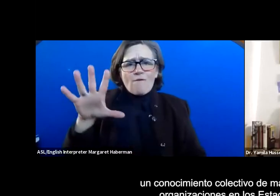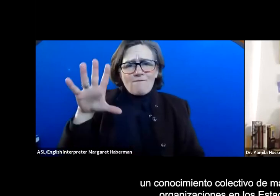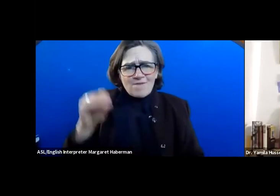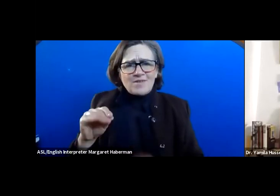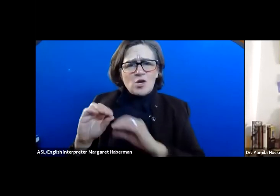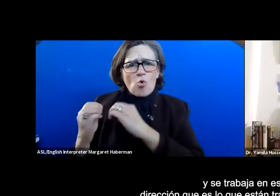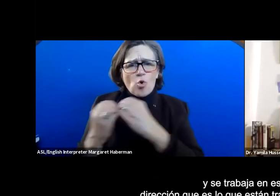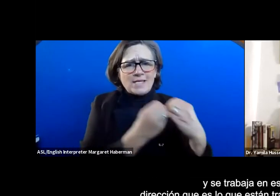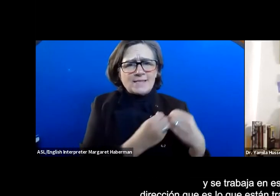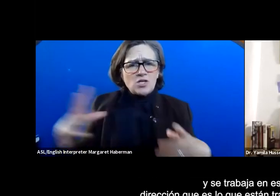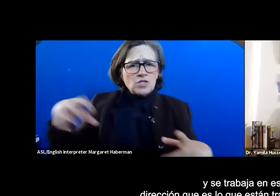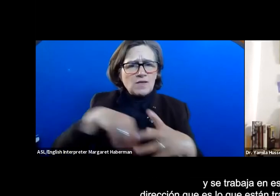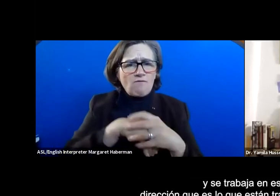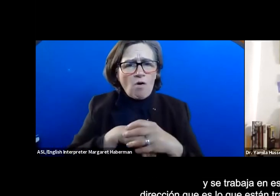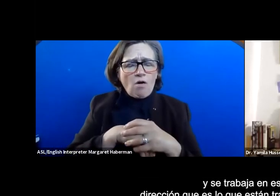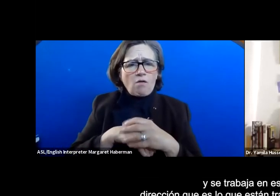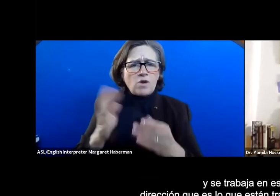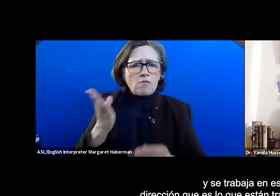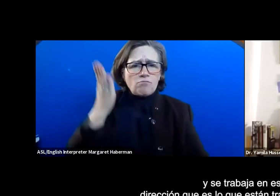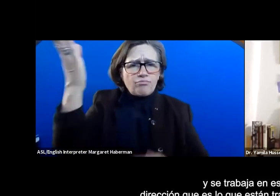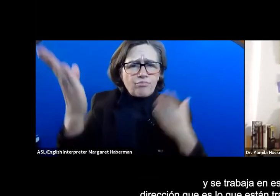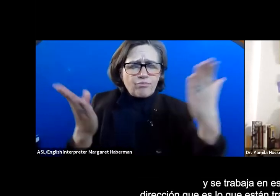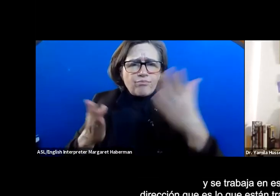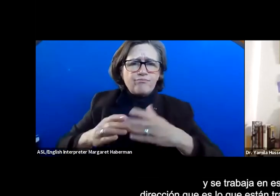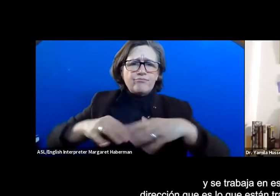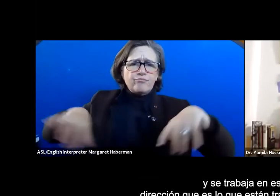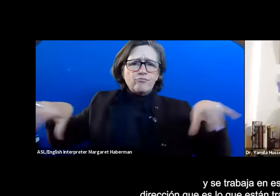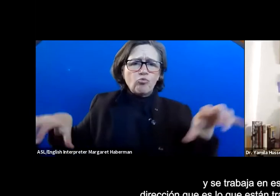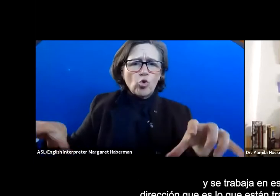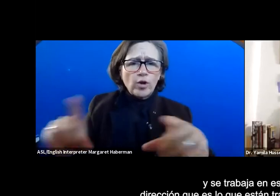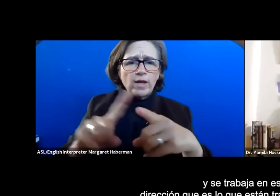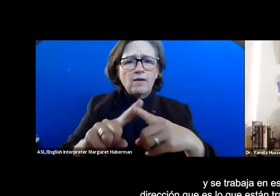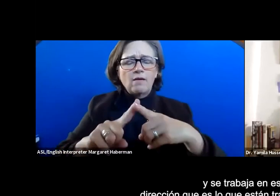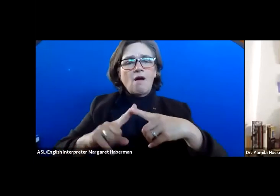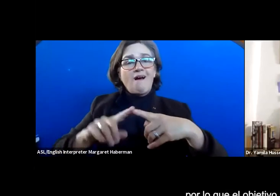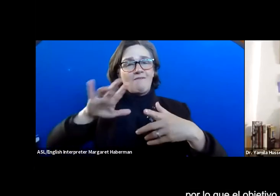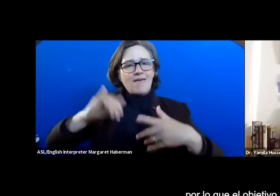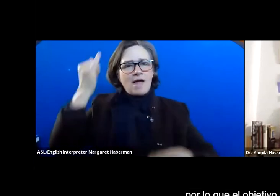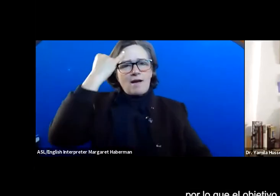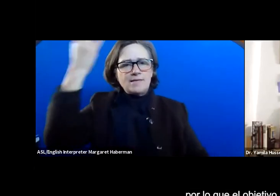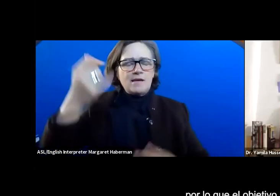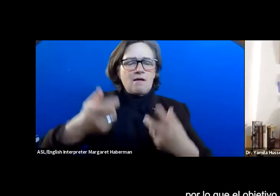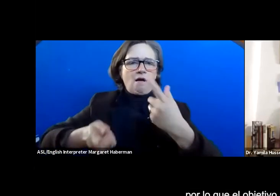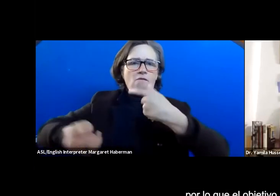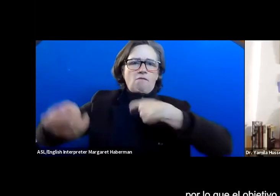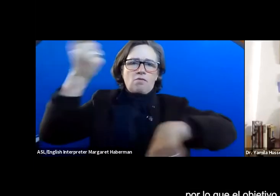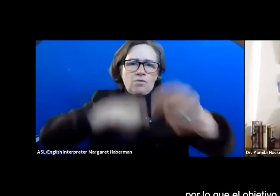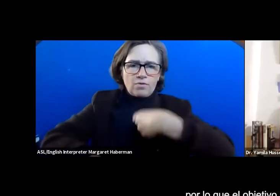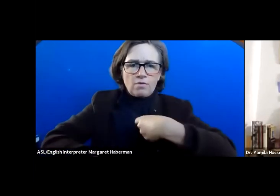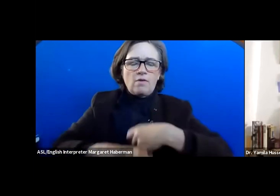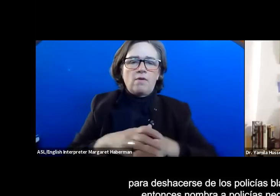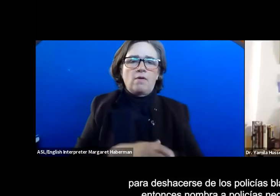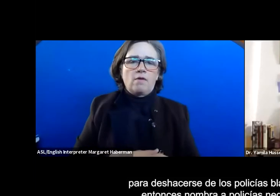States. And they are working in that direction. That's what they're trying to do. So the goal is